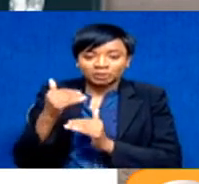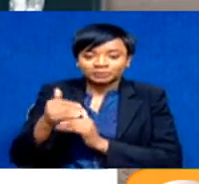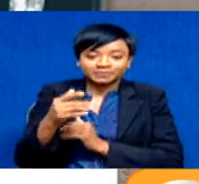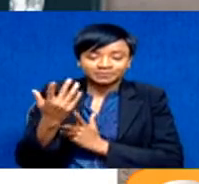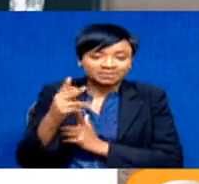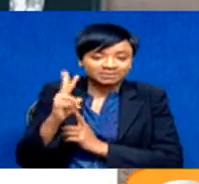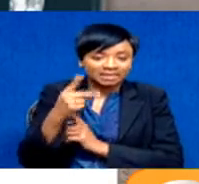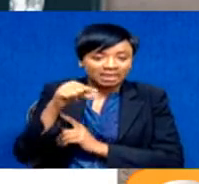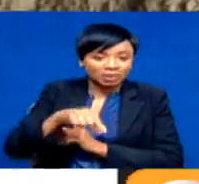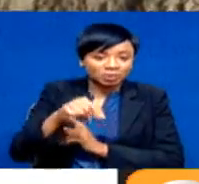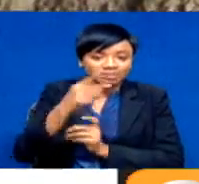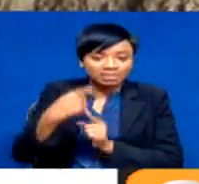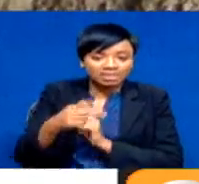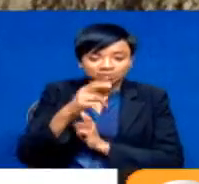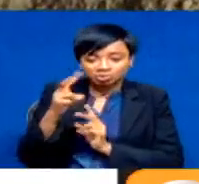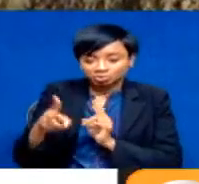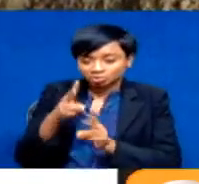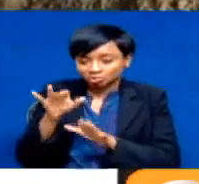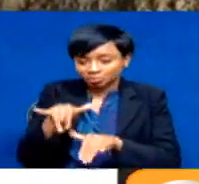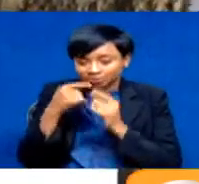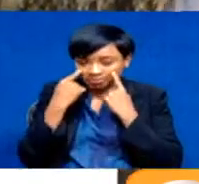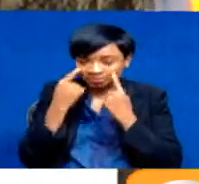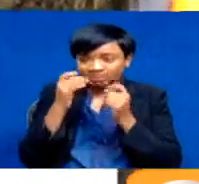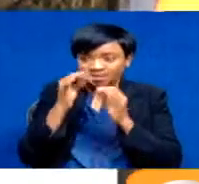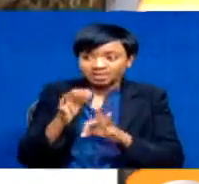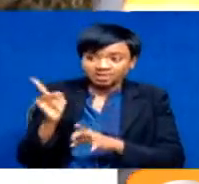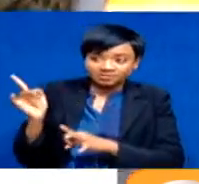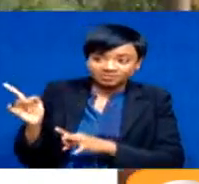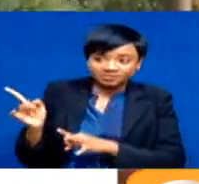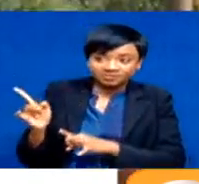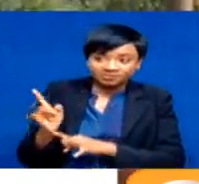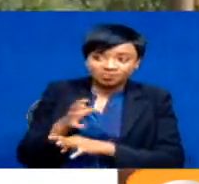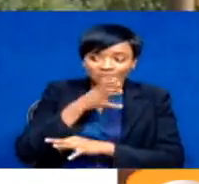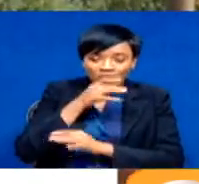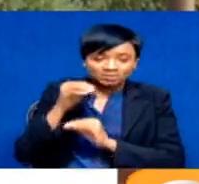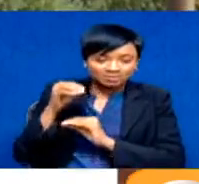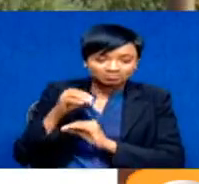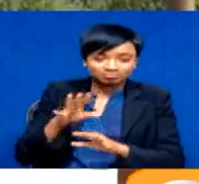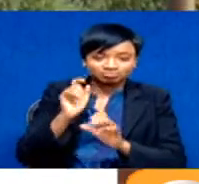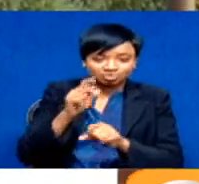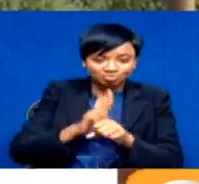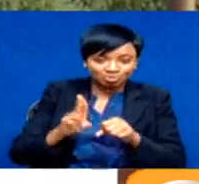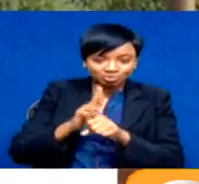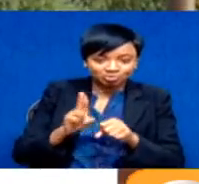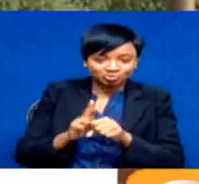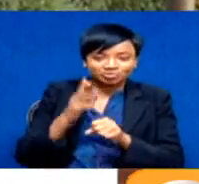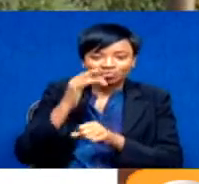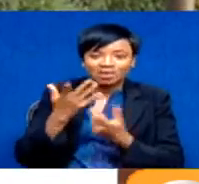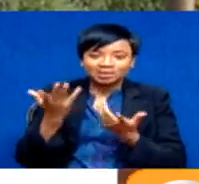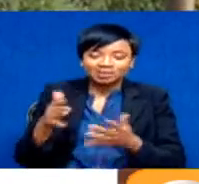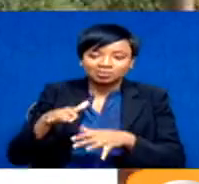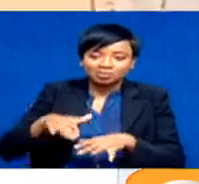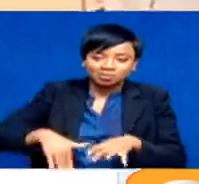of 2022, it remains to be seen if the Northern Collector Tunnel will be put to use this year, as the delays